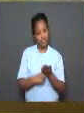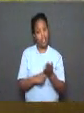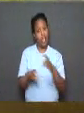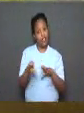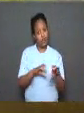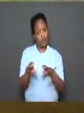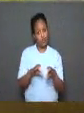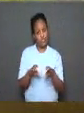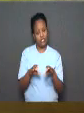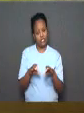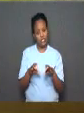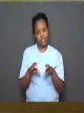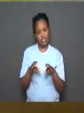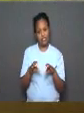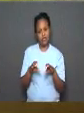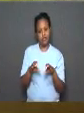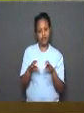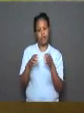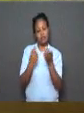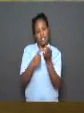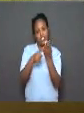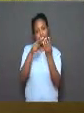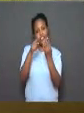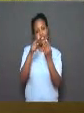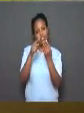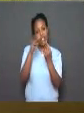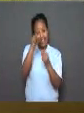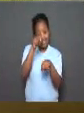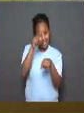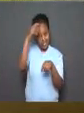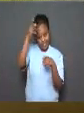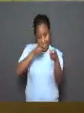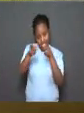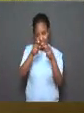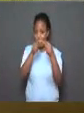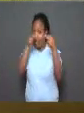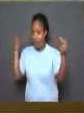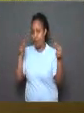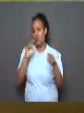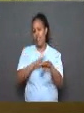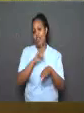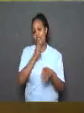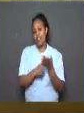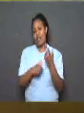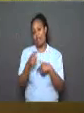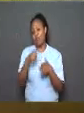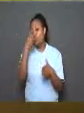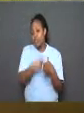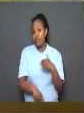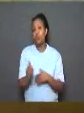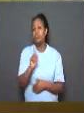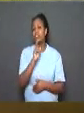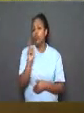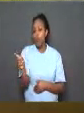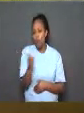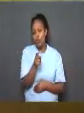did this as a way to combat opposition to the regime. The result